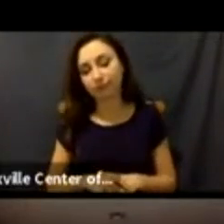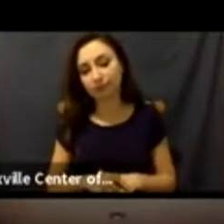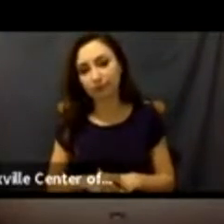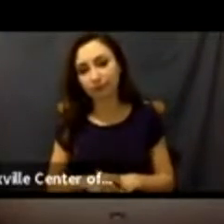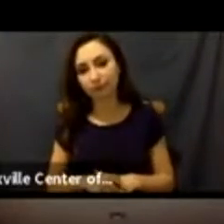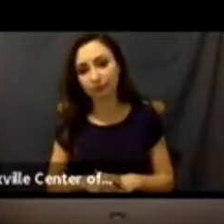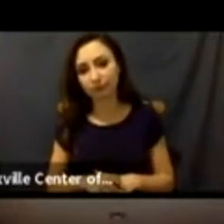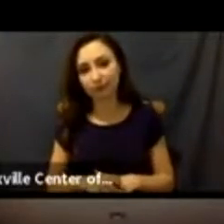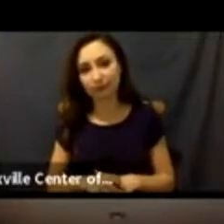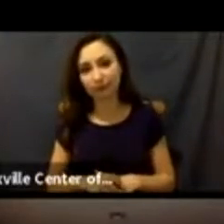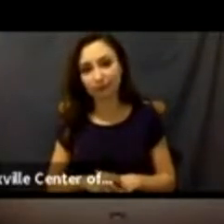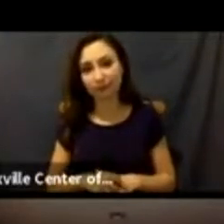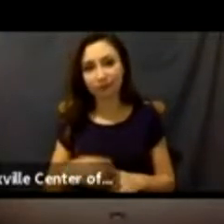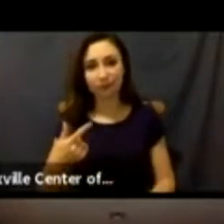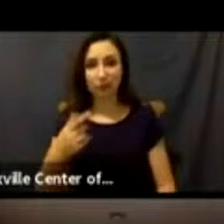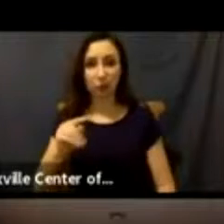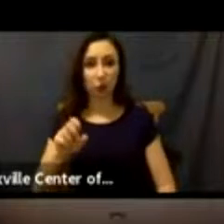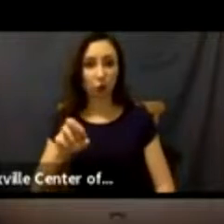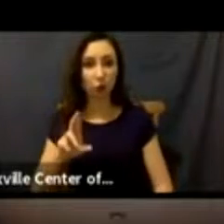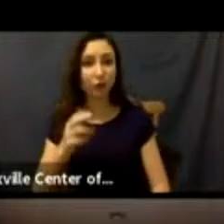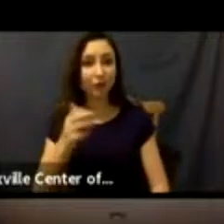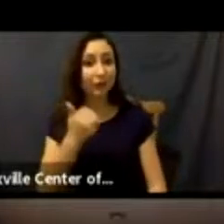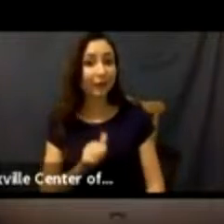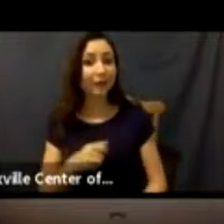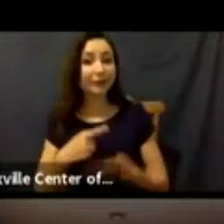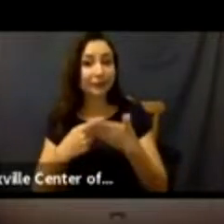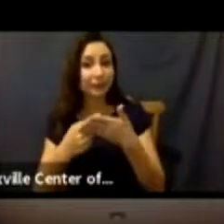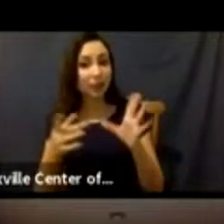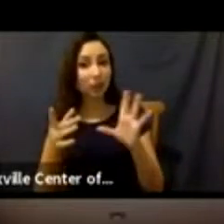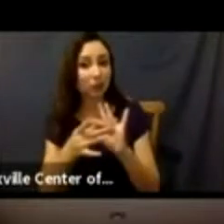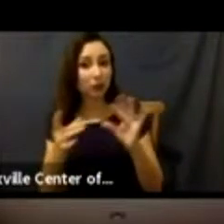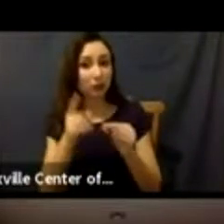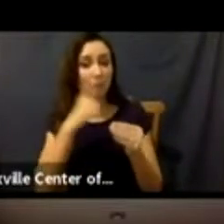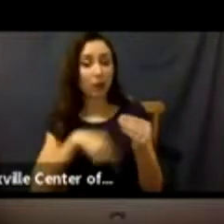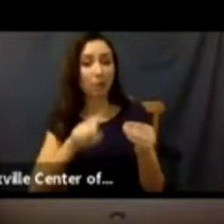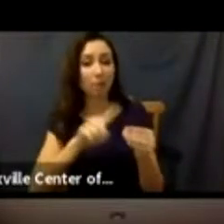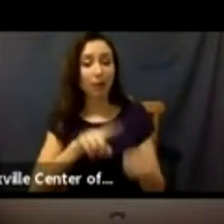Any other discussion or comments on 2020-6?